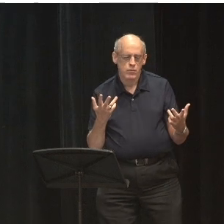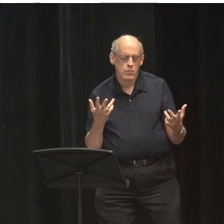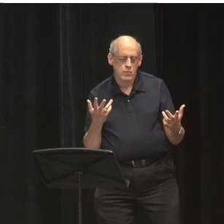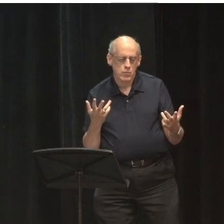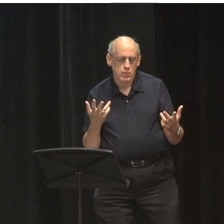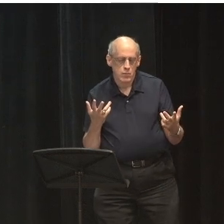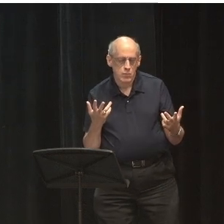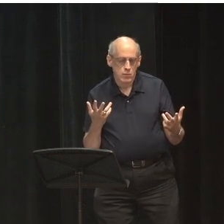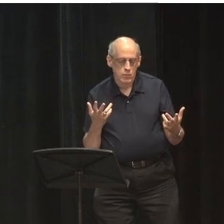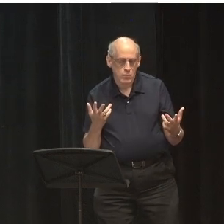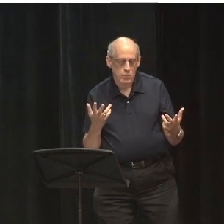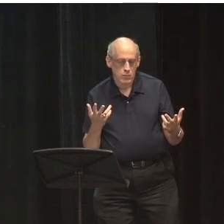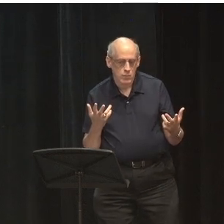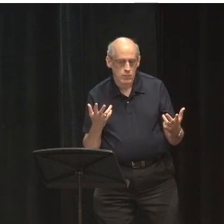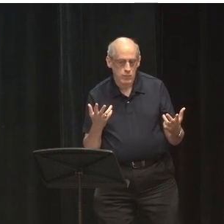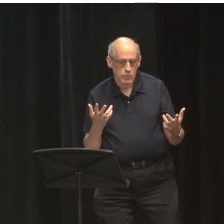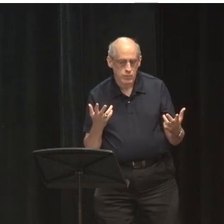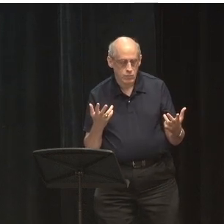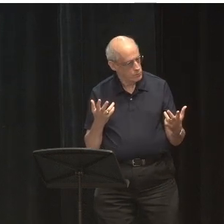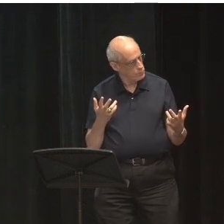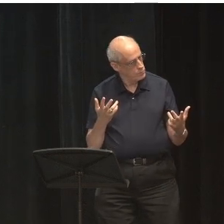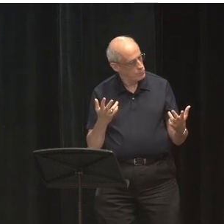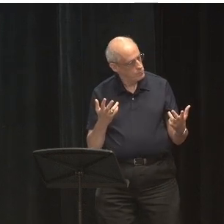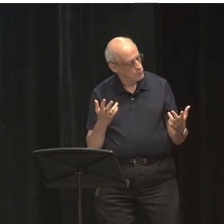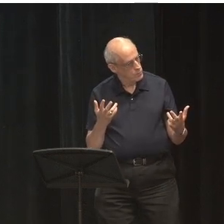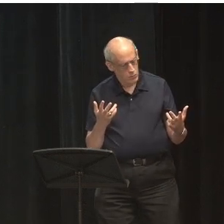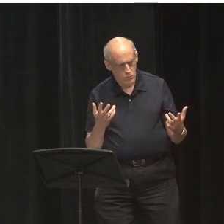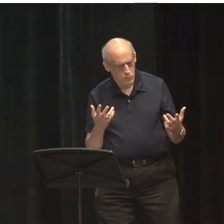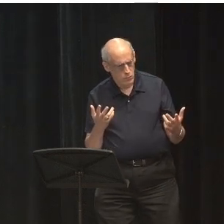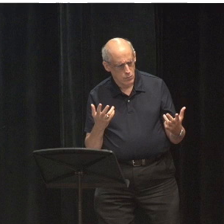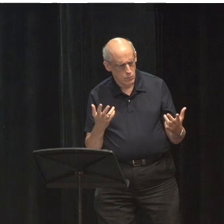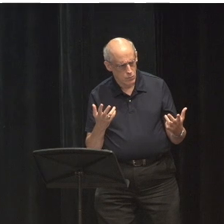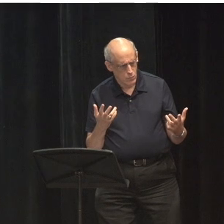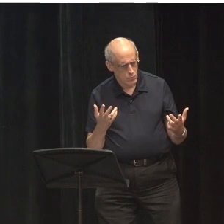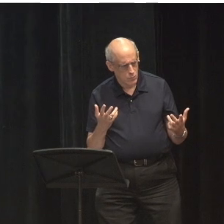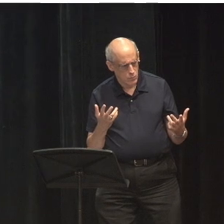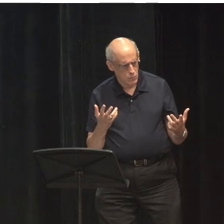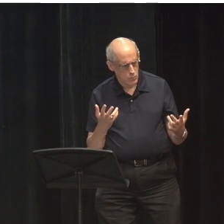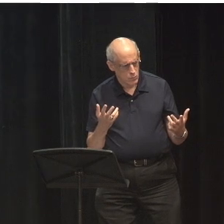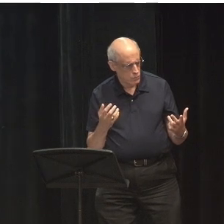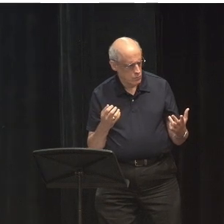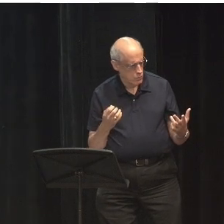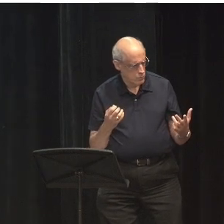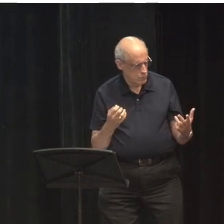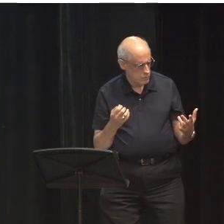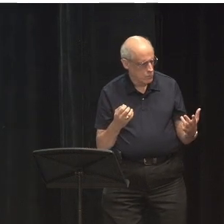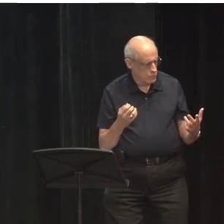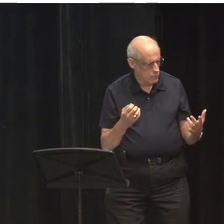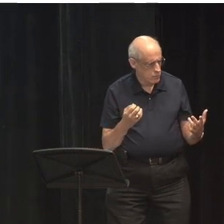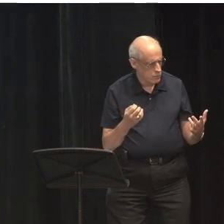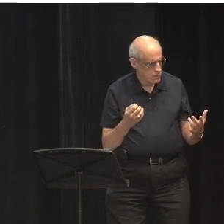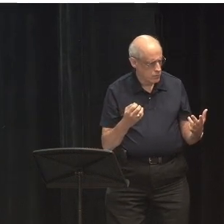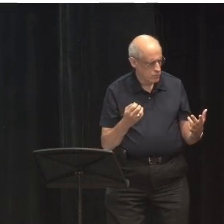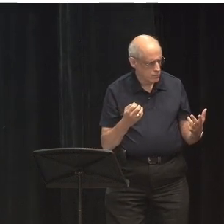understand, how are we doing any work, like the work that's being done right now at Rector Place in prep for the pump, when we don't even